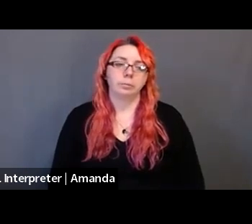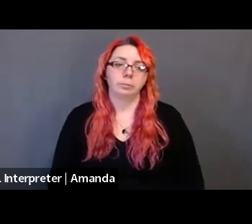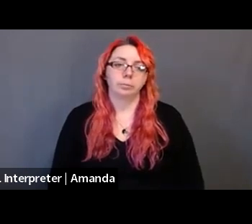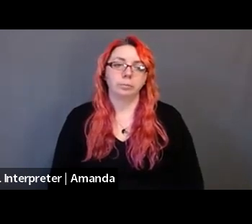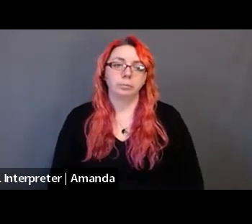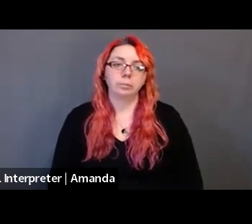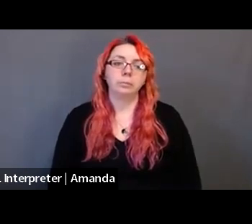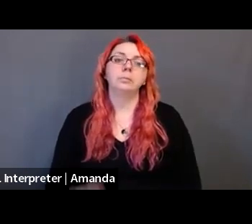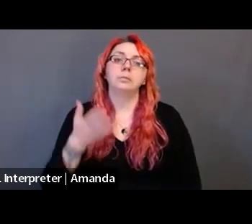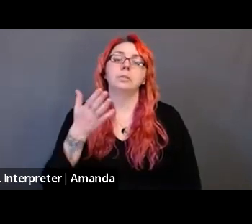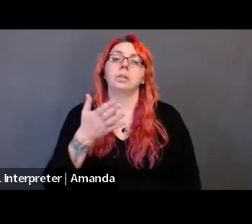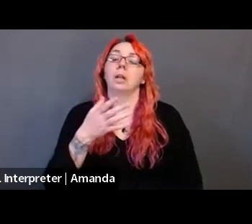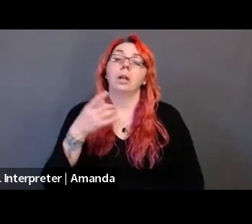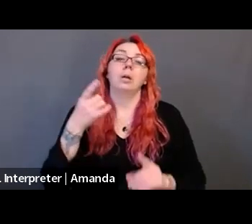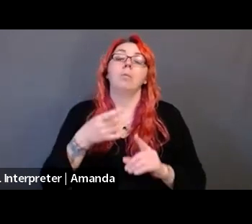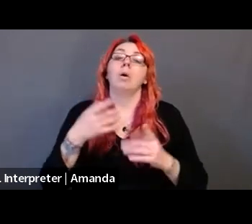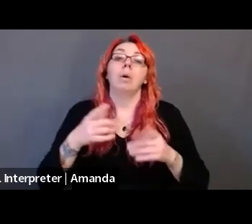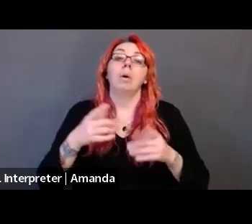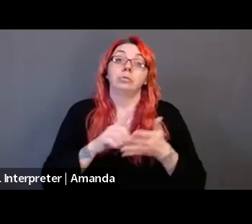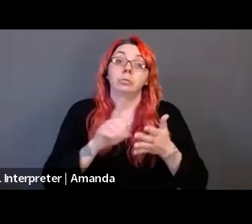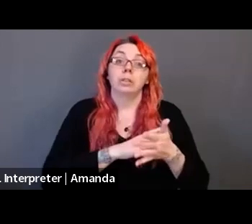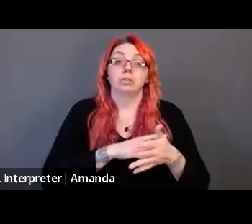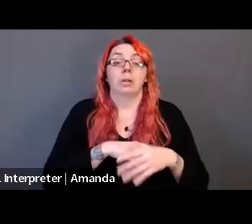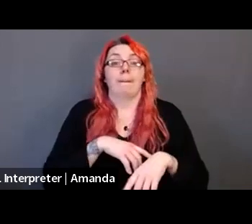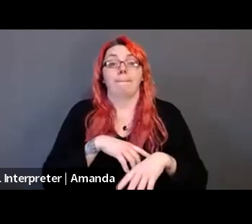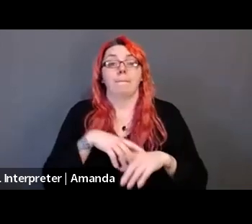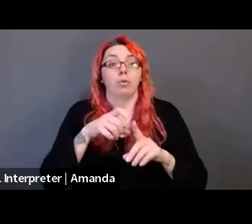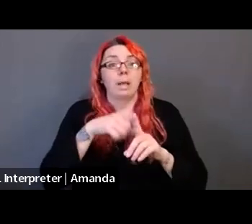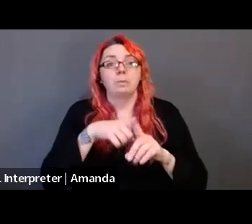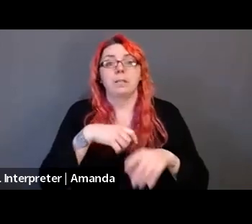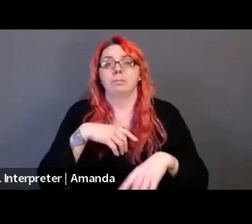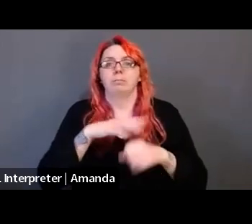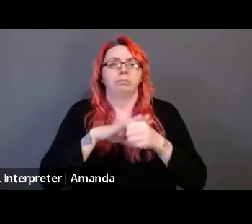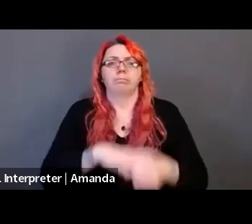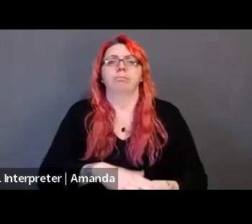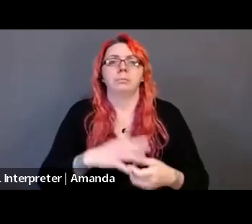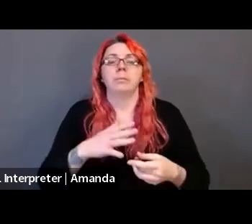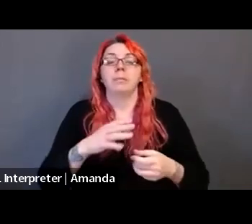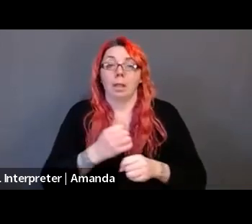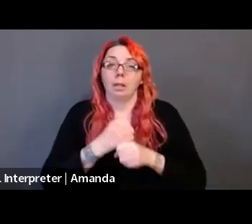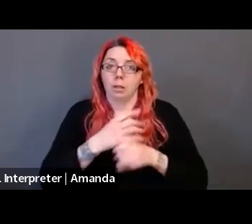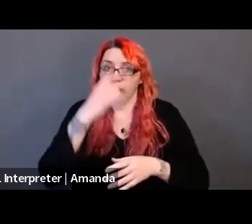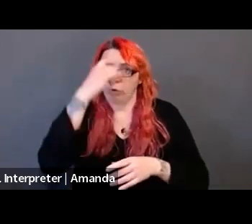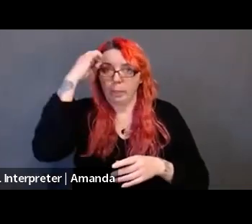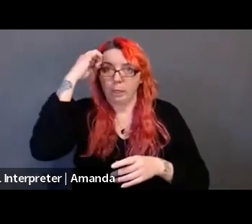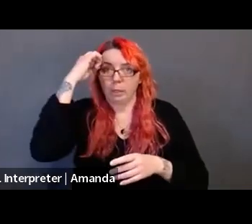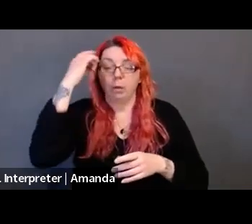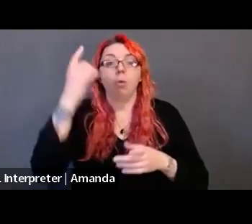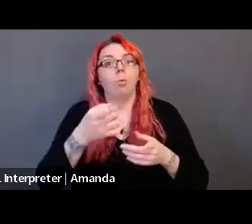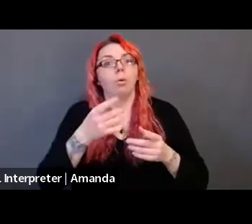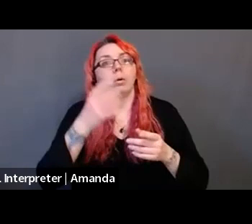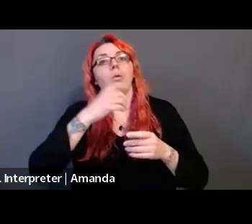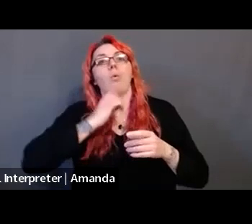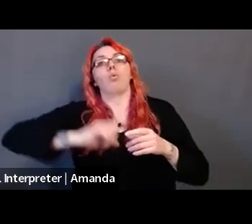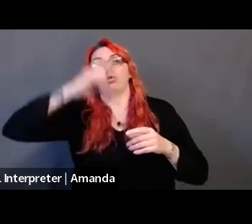traumatic experience when discrimination, harassment, violence, bullying, or any of those happen. Reprisal being key, because that's one of the things many years ago when